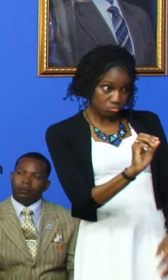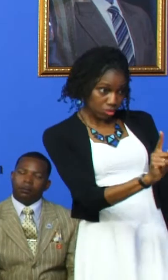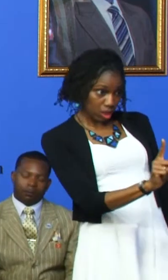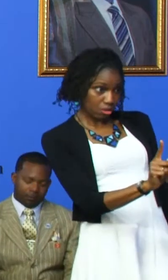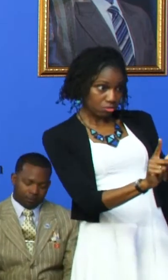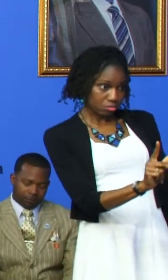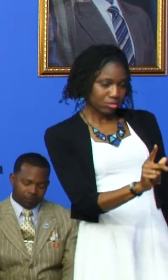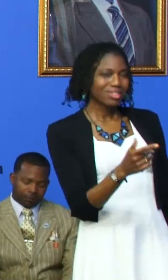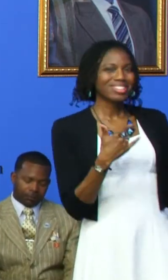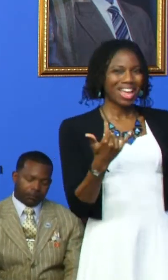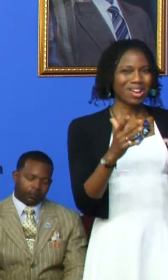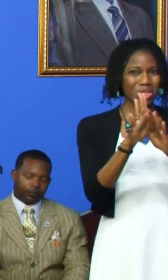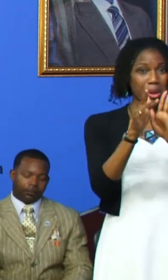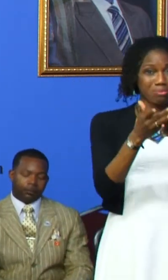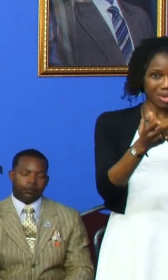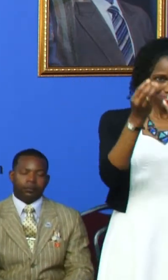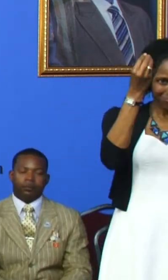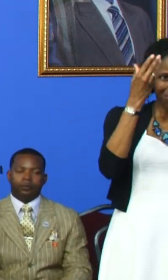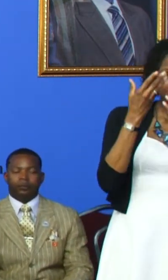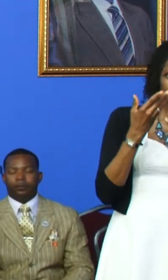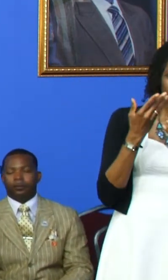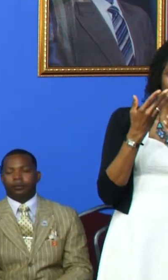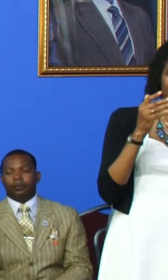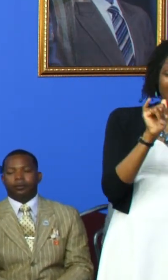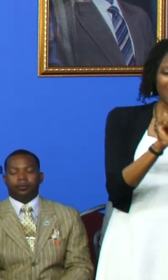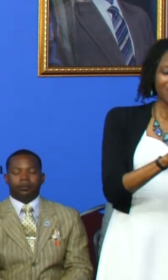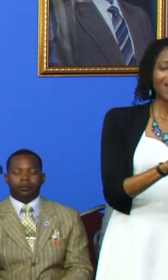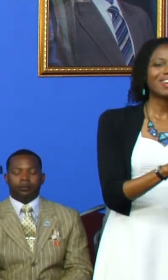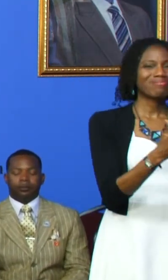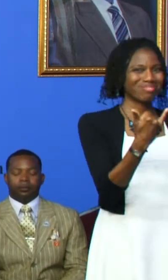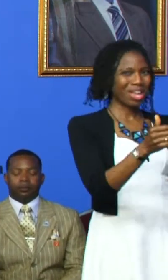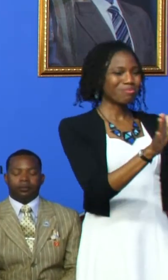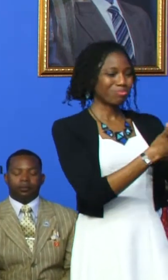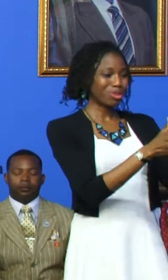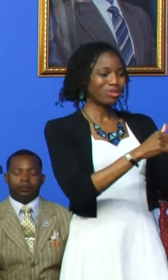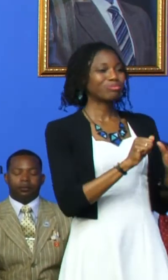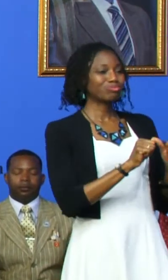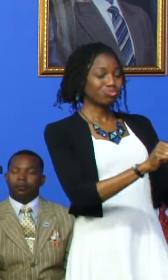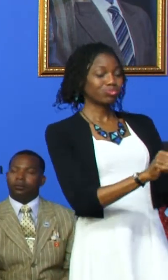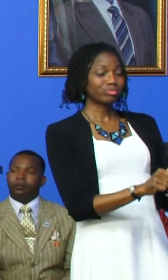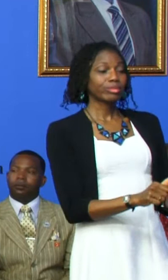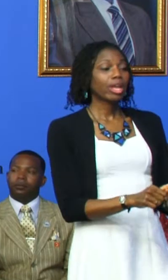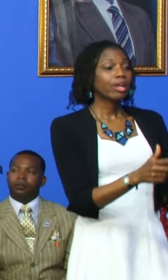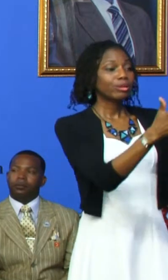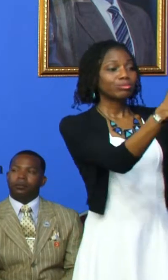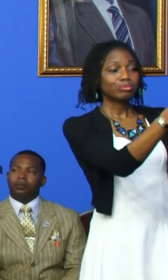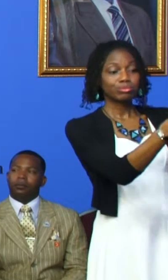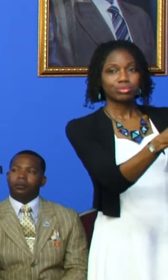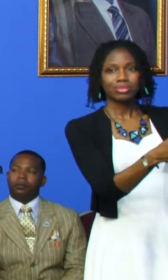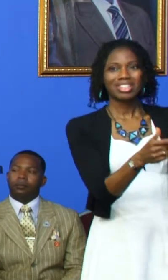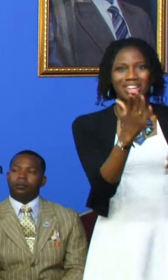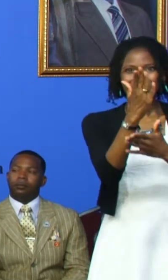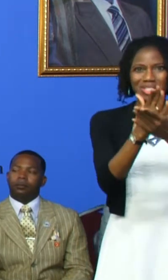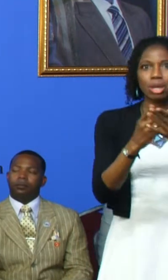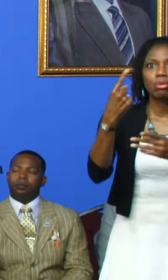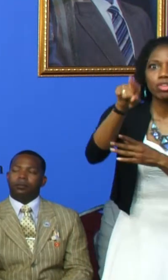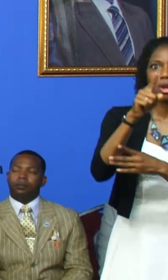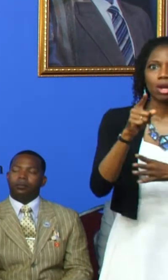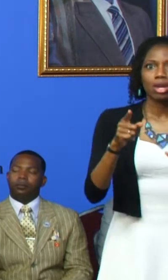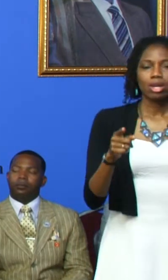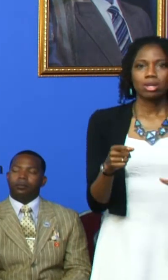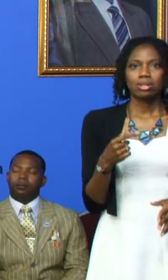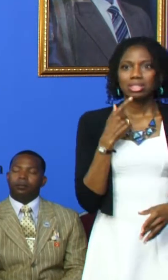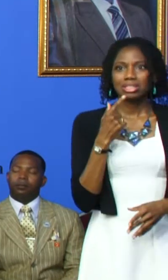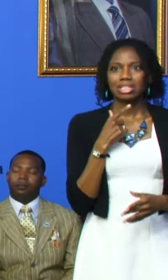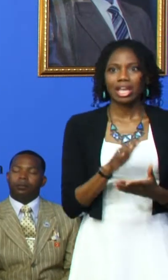The Bible tells me that they played the music. Some of y'all would have prayed that they